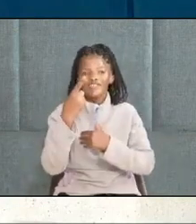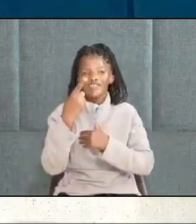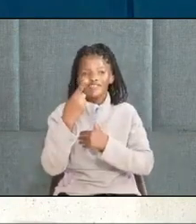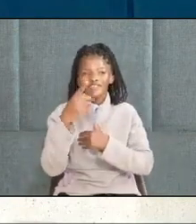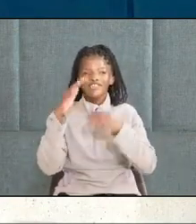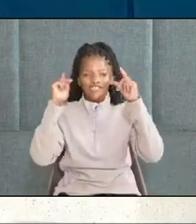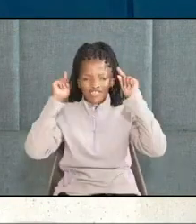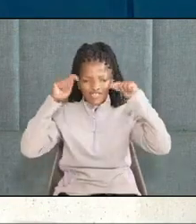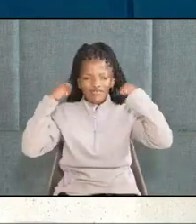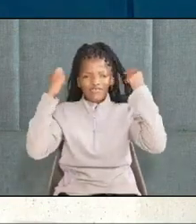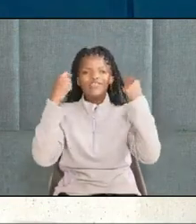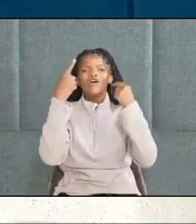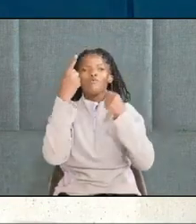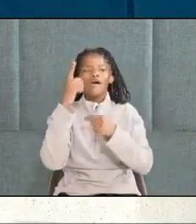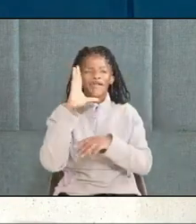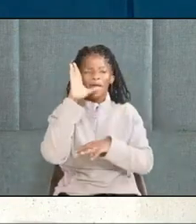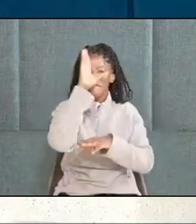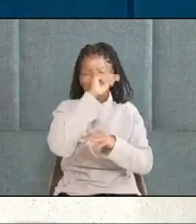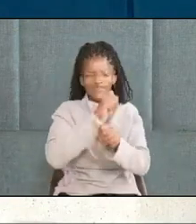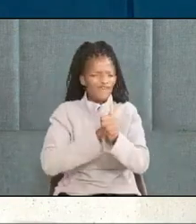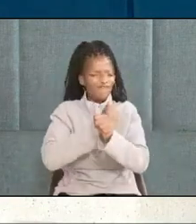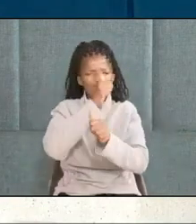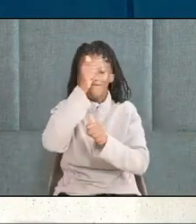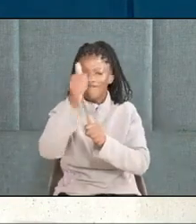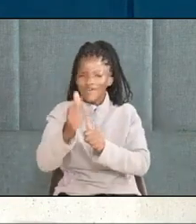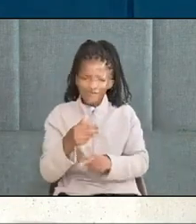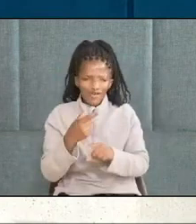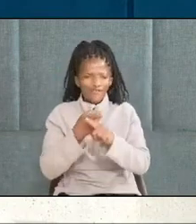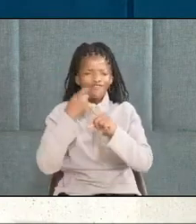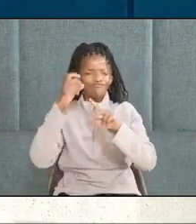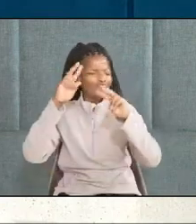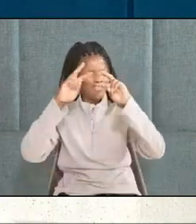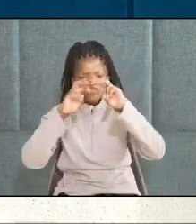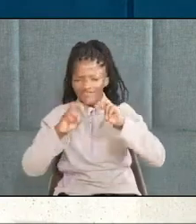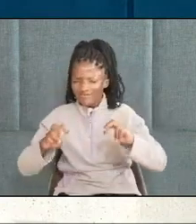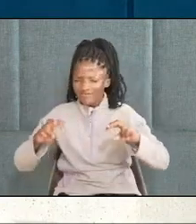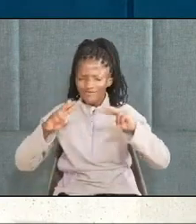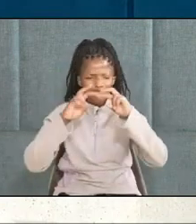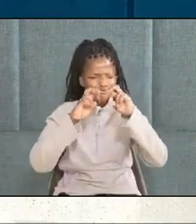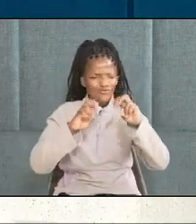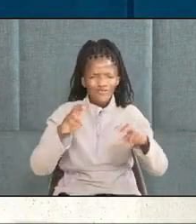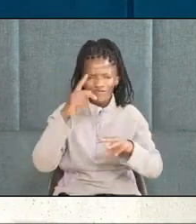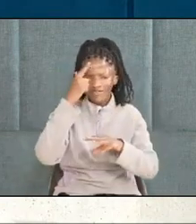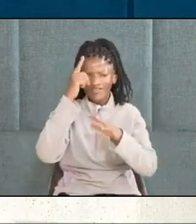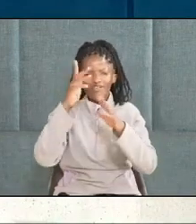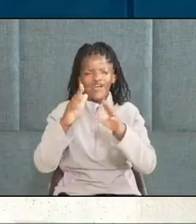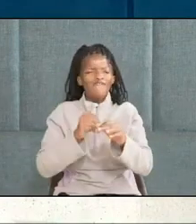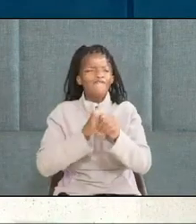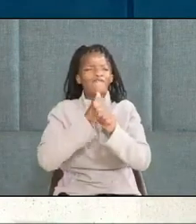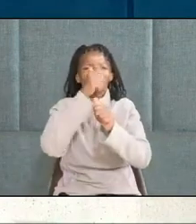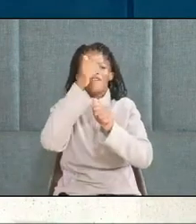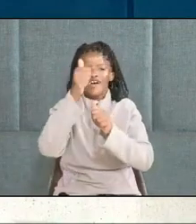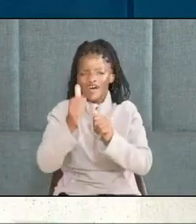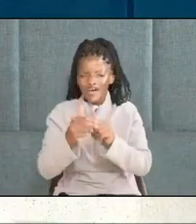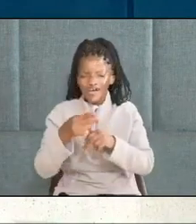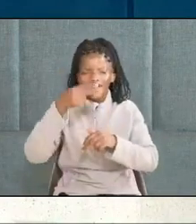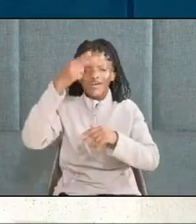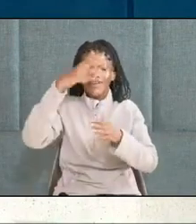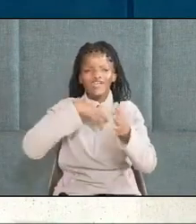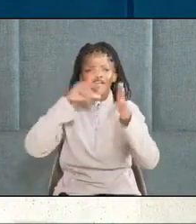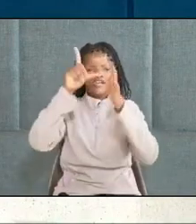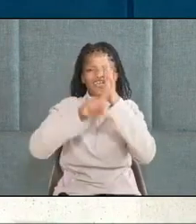them got lost and went far away from the rest. He looked for it high and low,